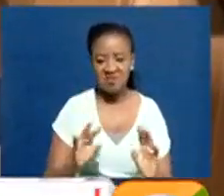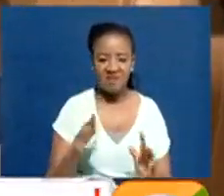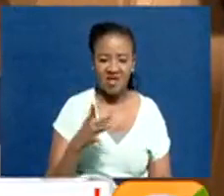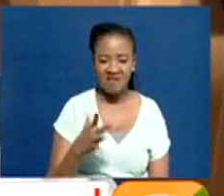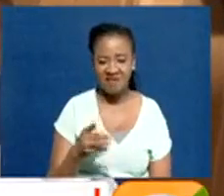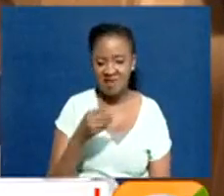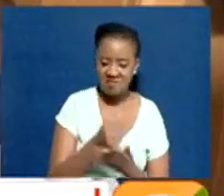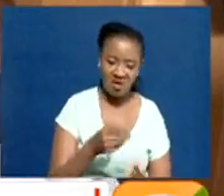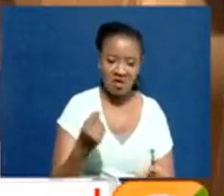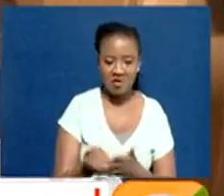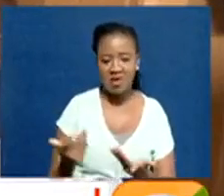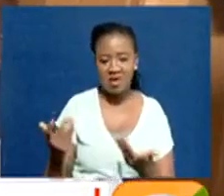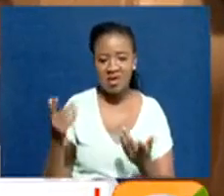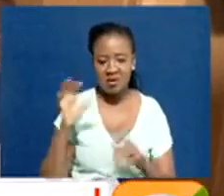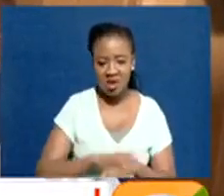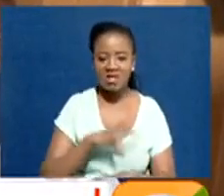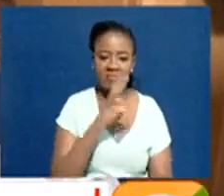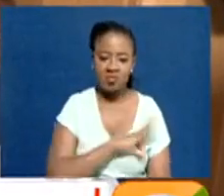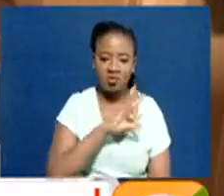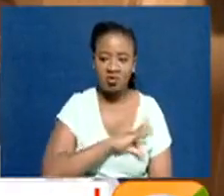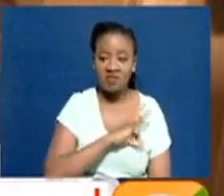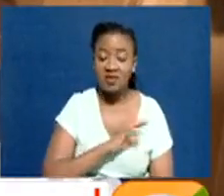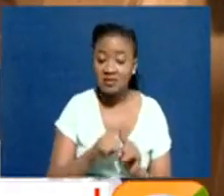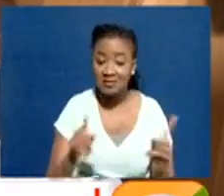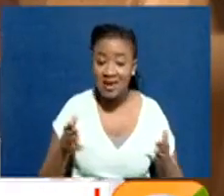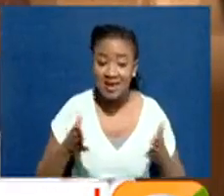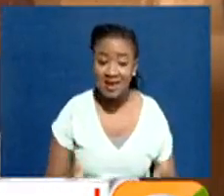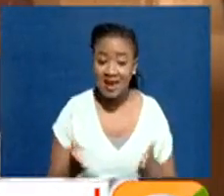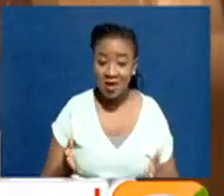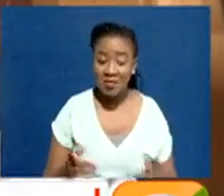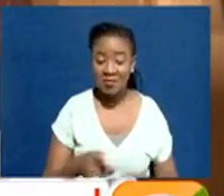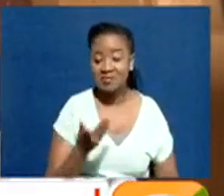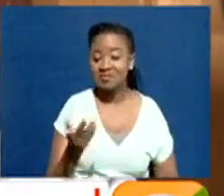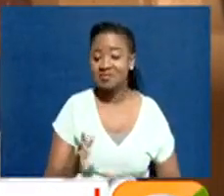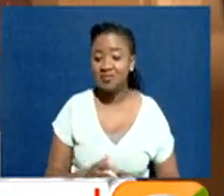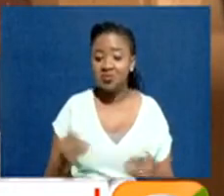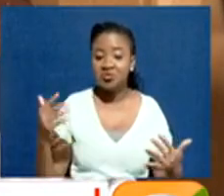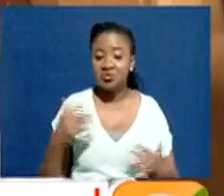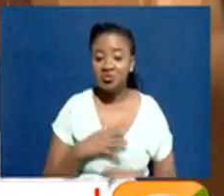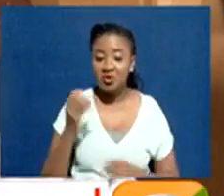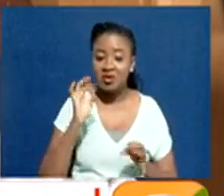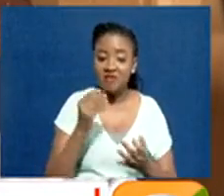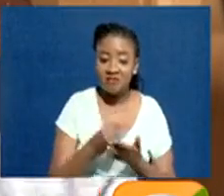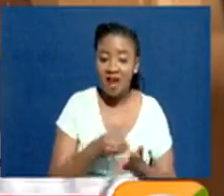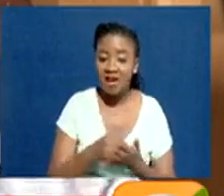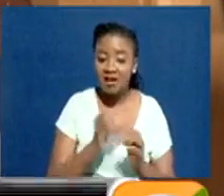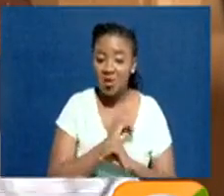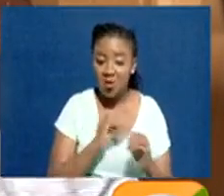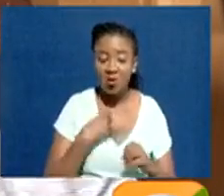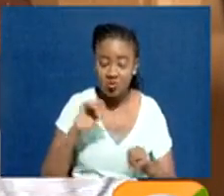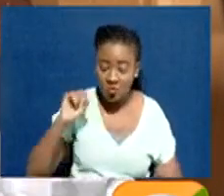upate kitu, ukiguza mfuko, unapata kuna kitu. Lakini saa hii, ukistukia kuna kitu, naamka hata madaraka